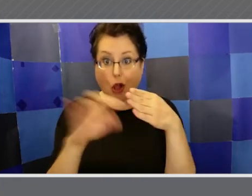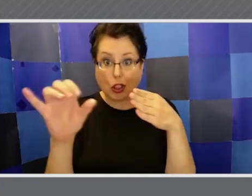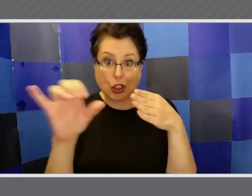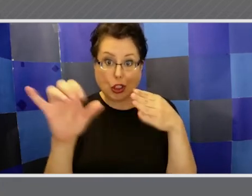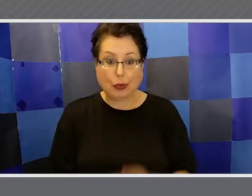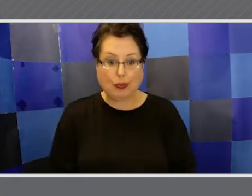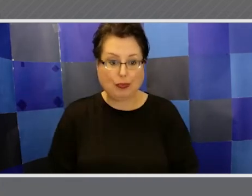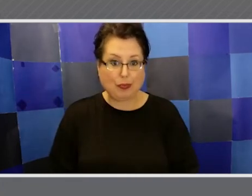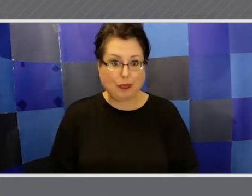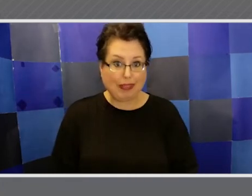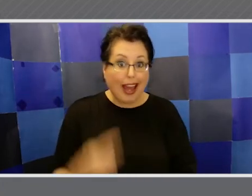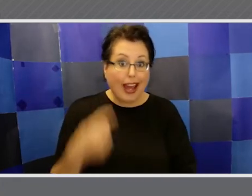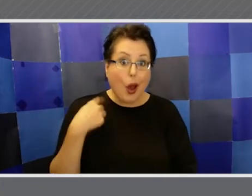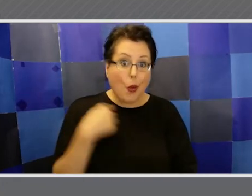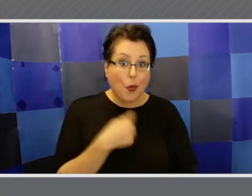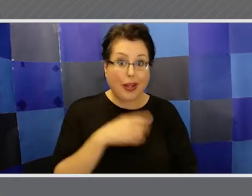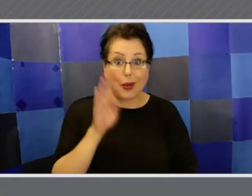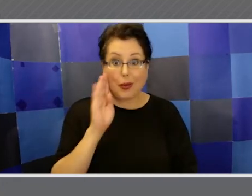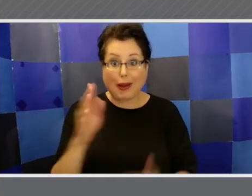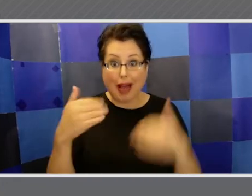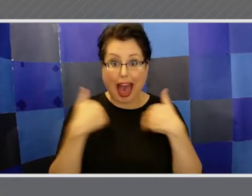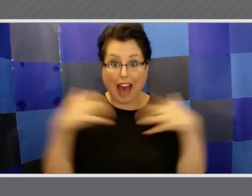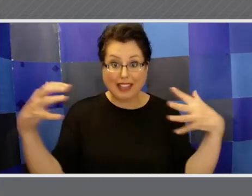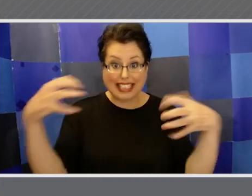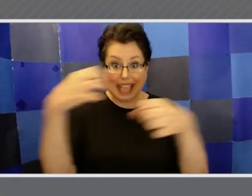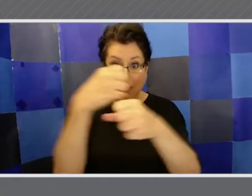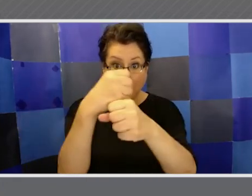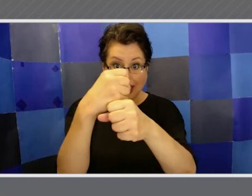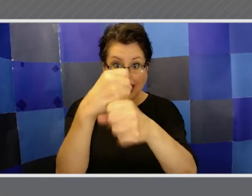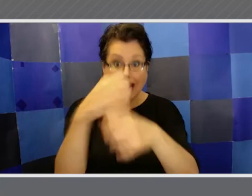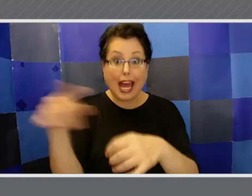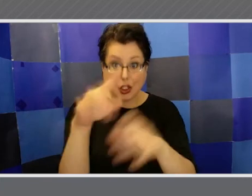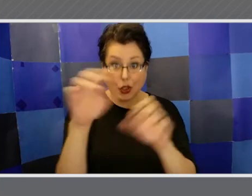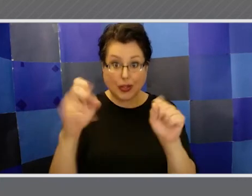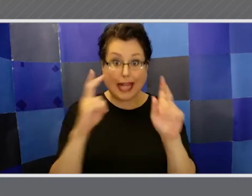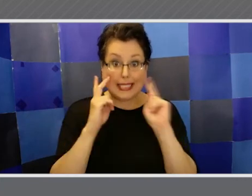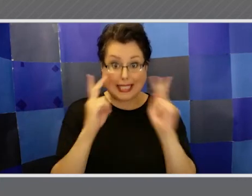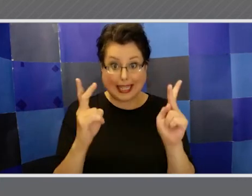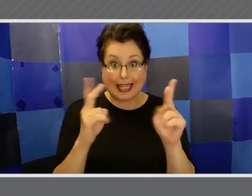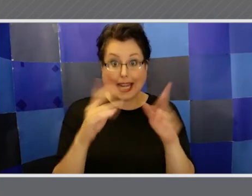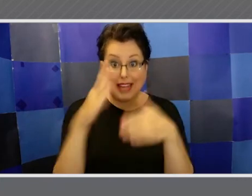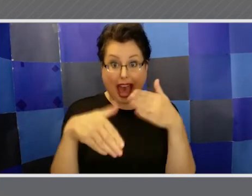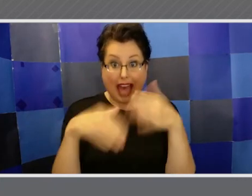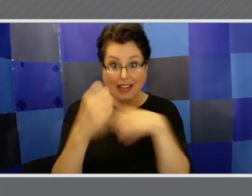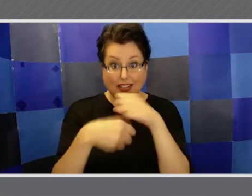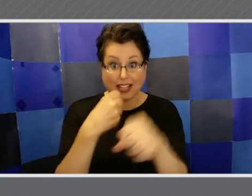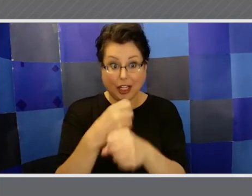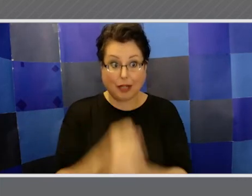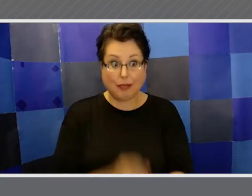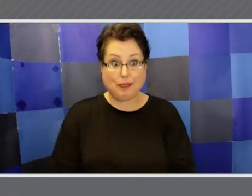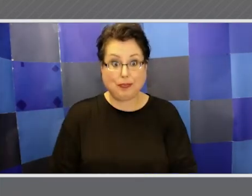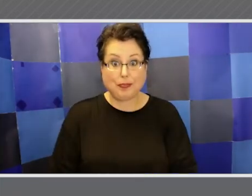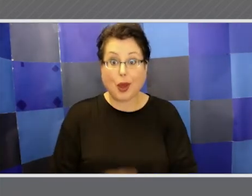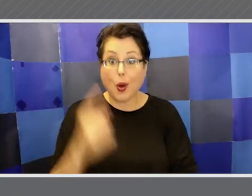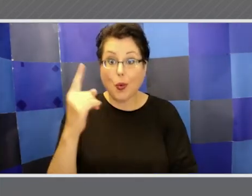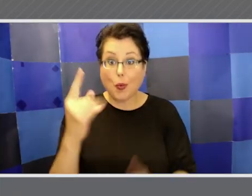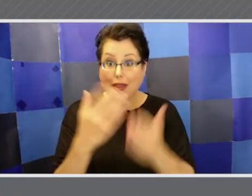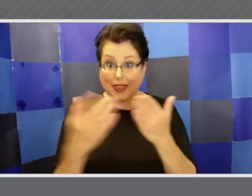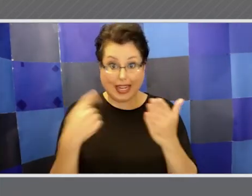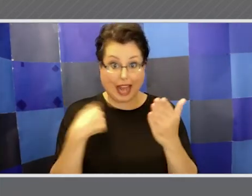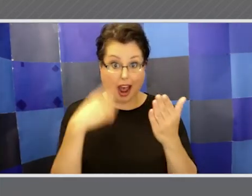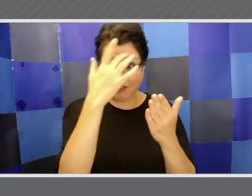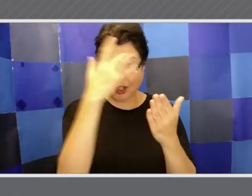like we did last year, we will do a summary memo closer to the end of the year. So one thing that I didn't